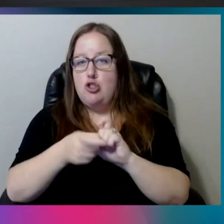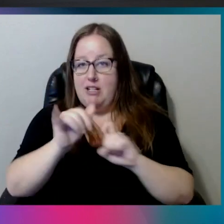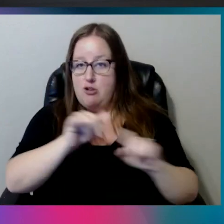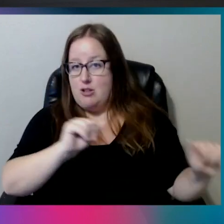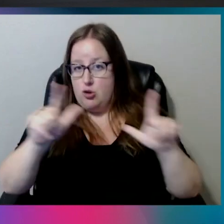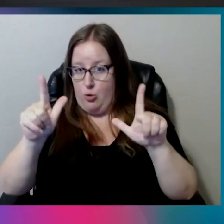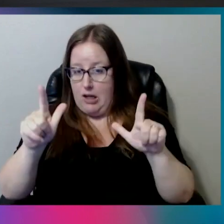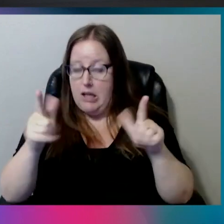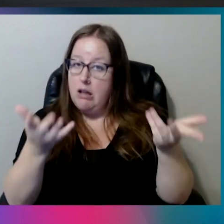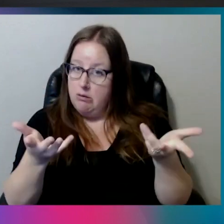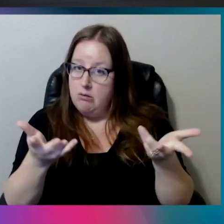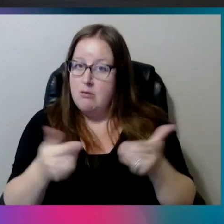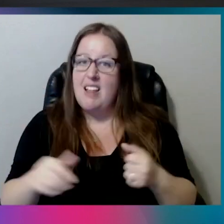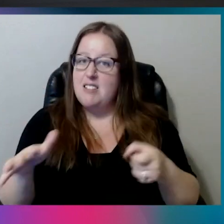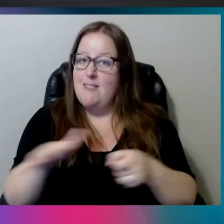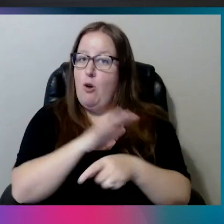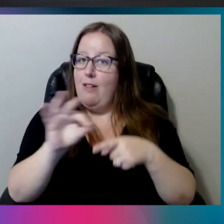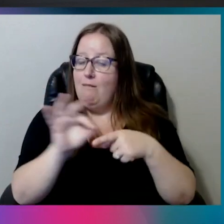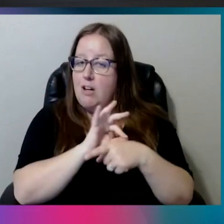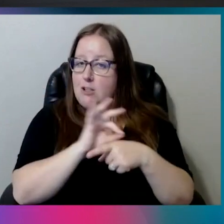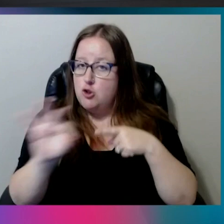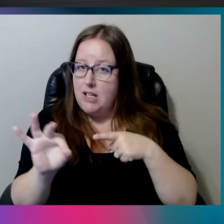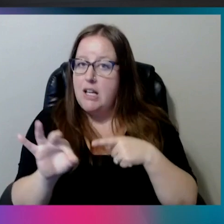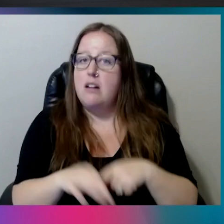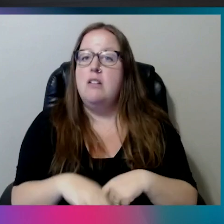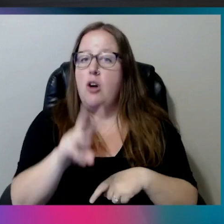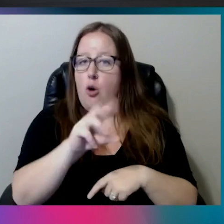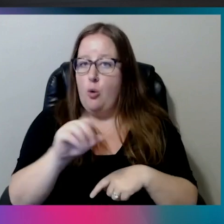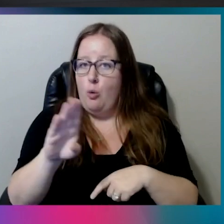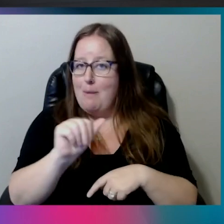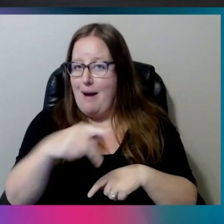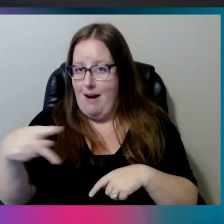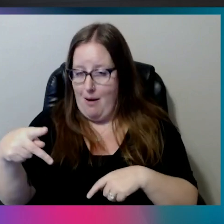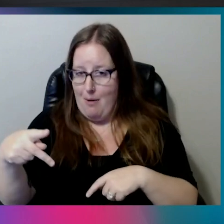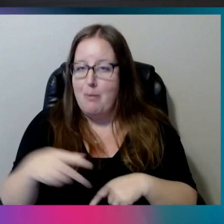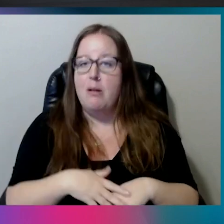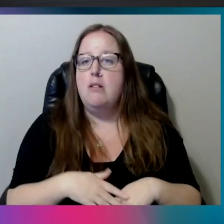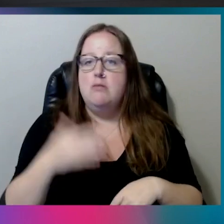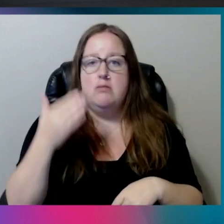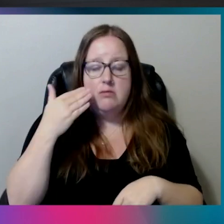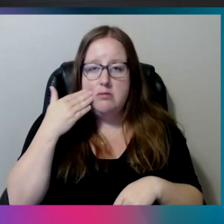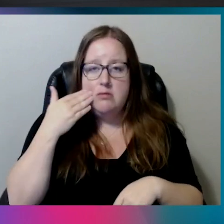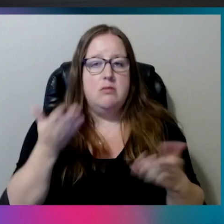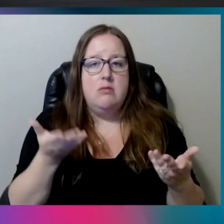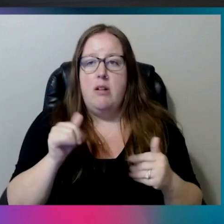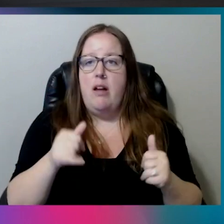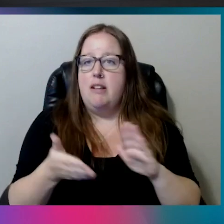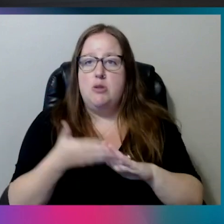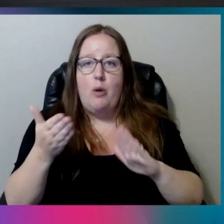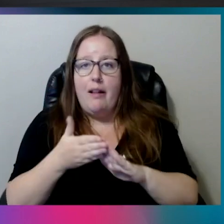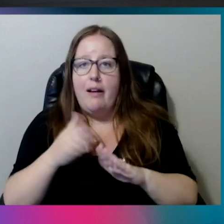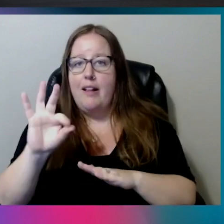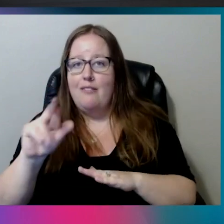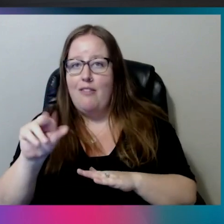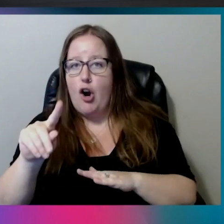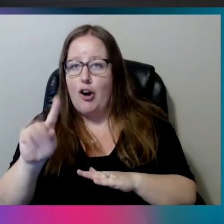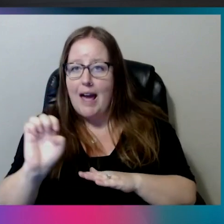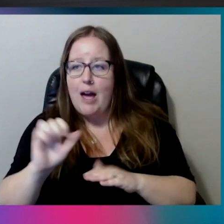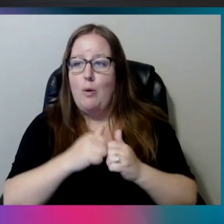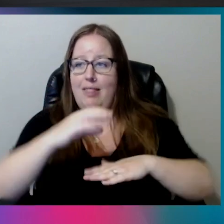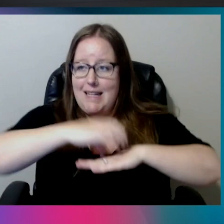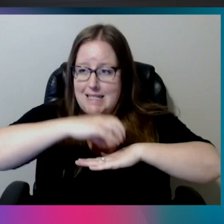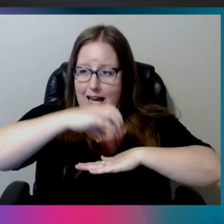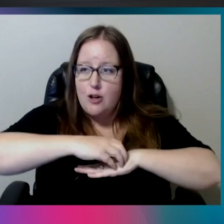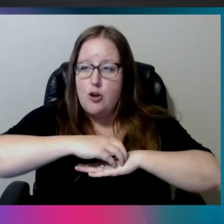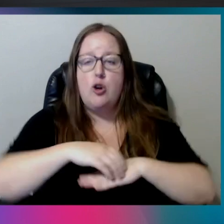a fully functioning Blazor web application running in AWS Fargate serverless containers that the